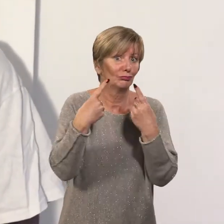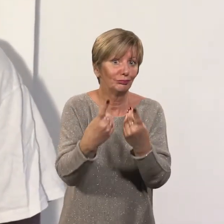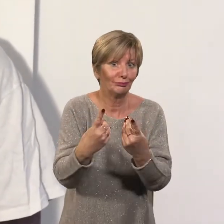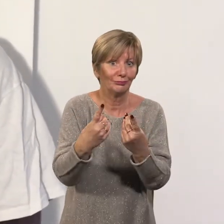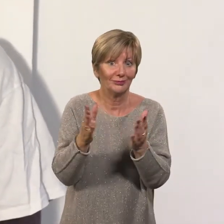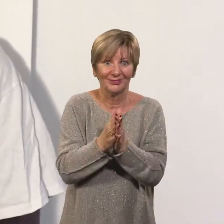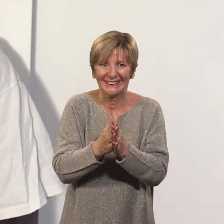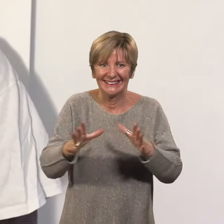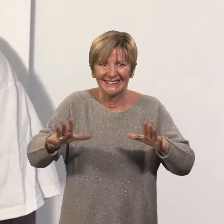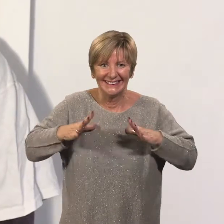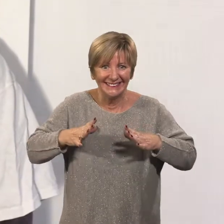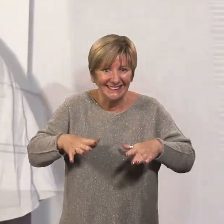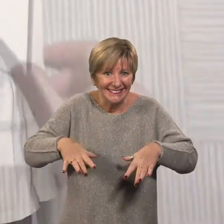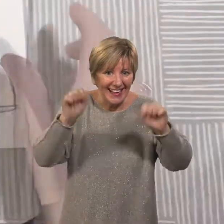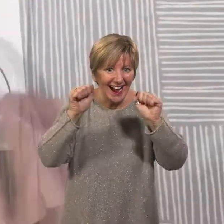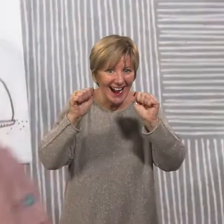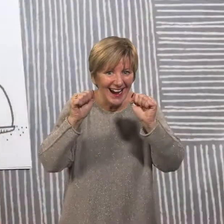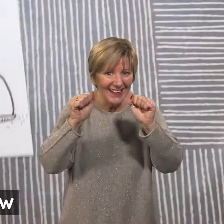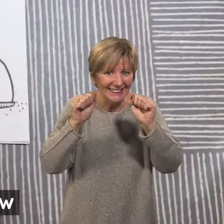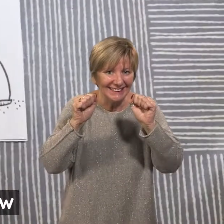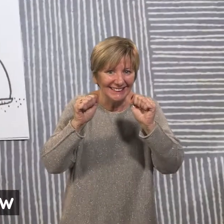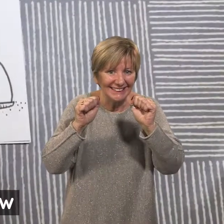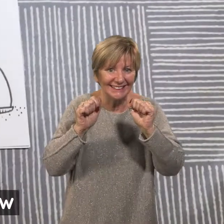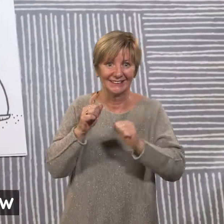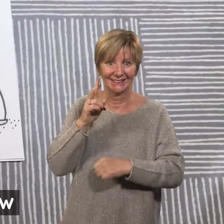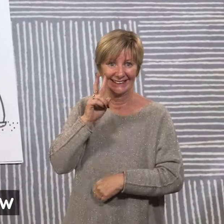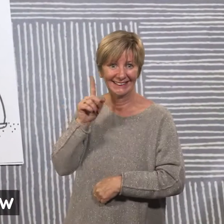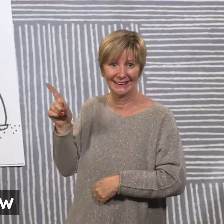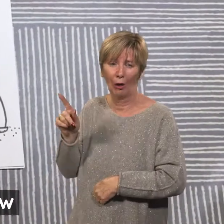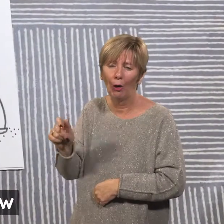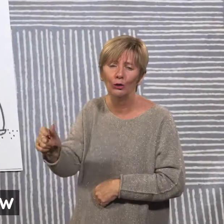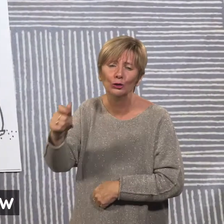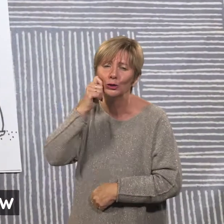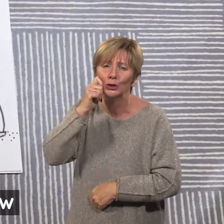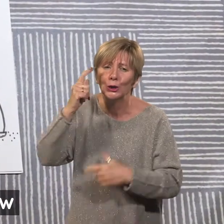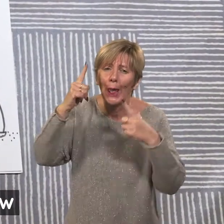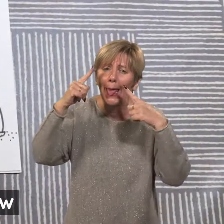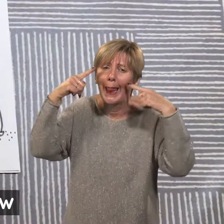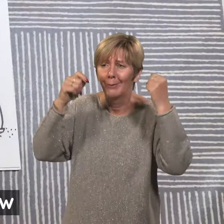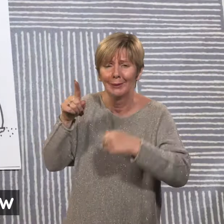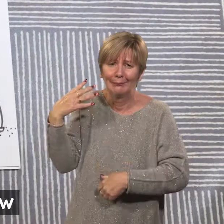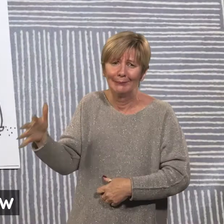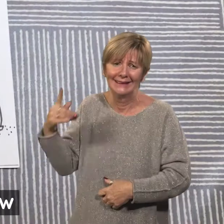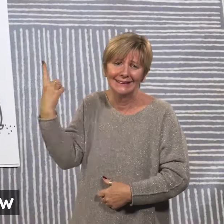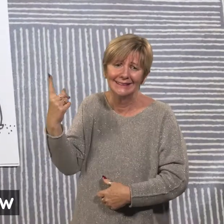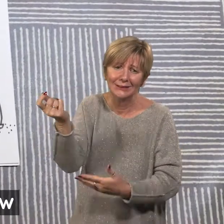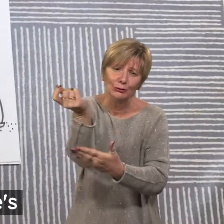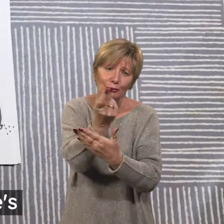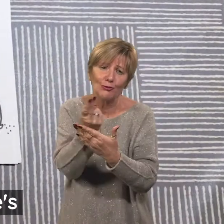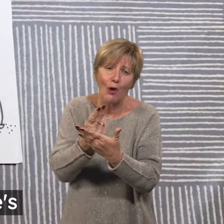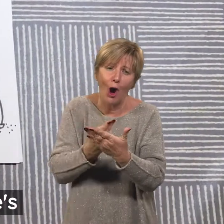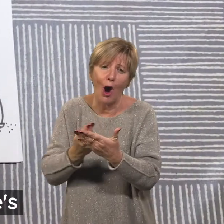well, but let's get started. Okay, so this is my cheeky little elf that I